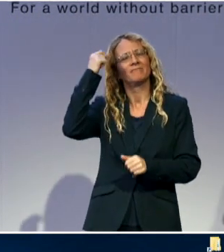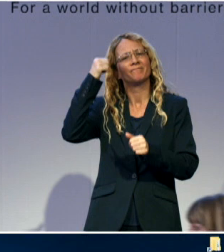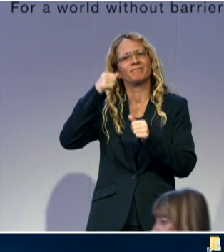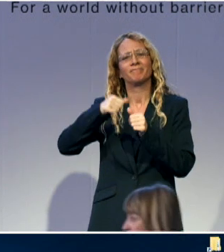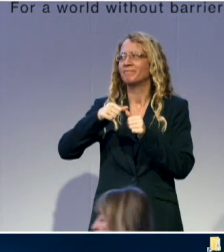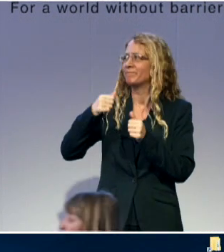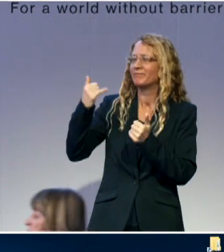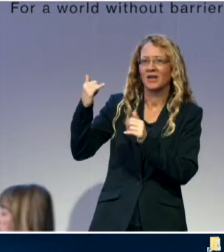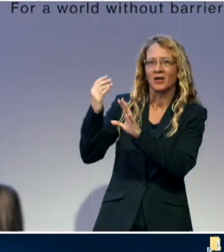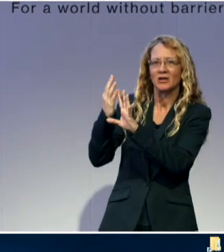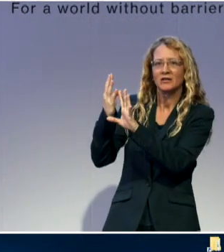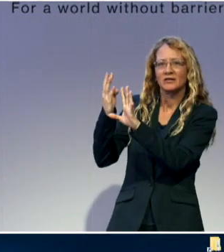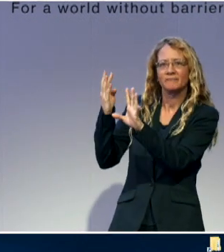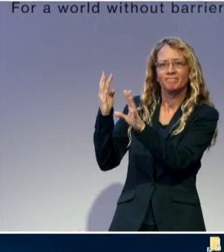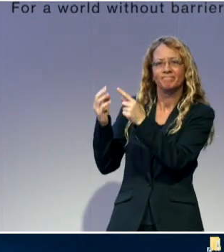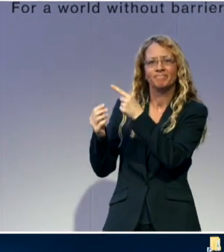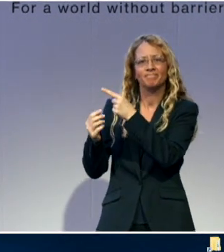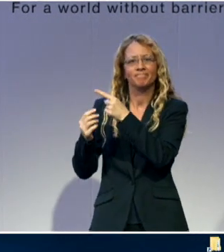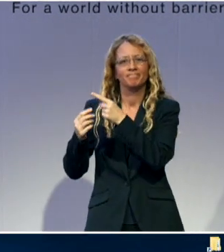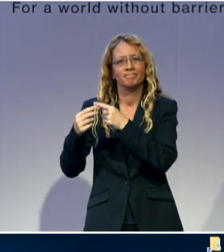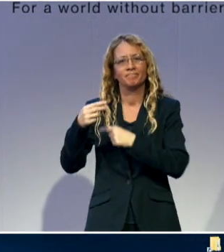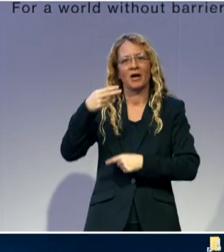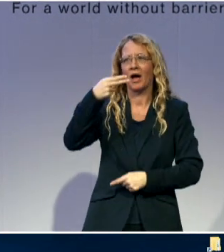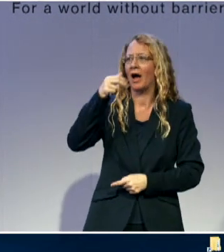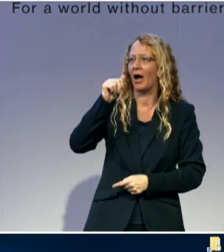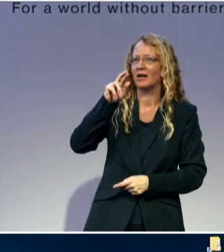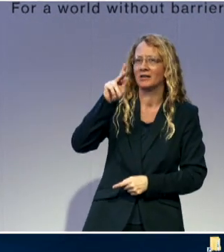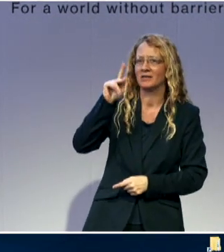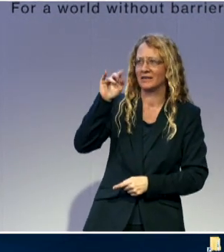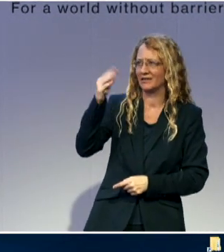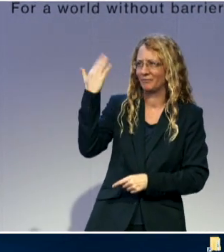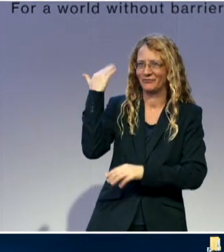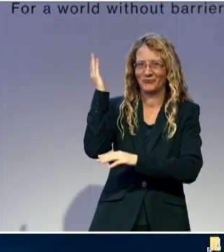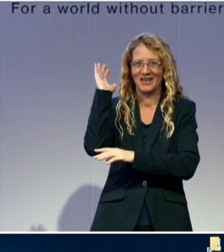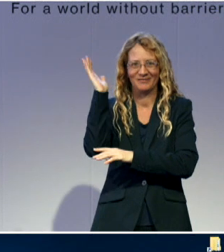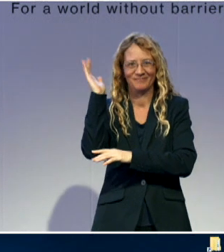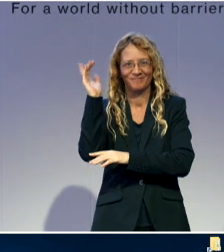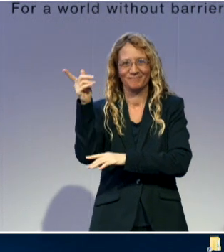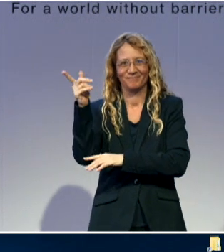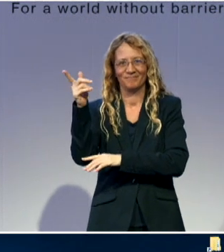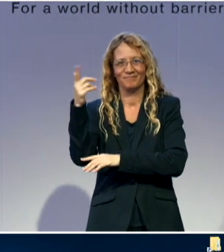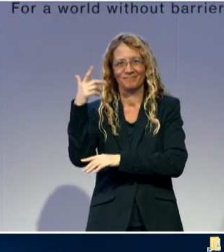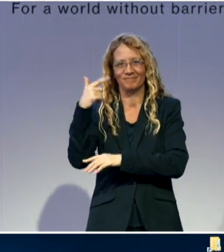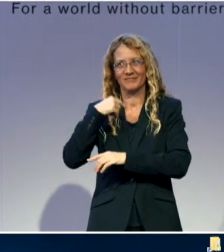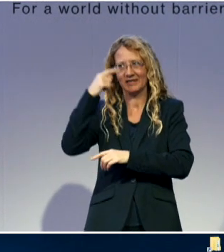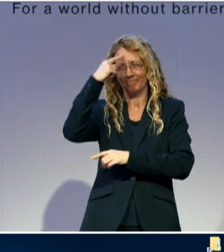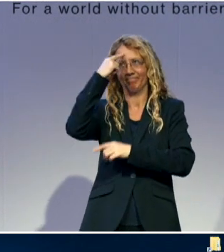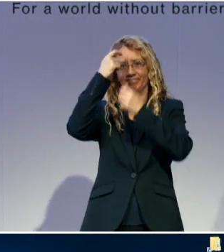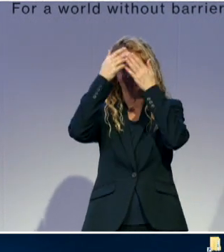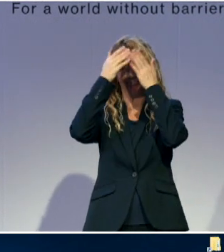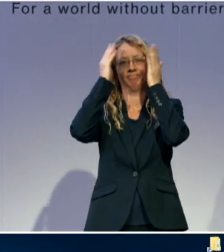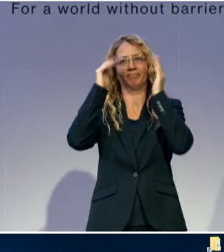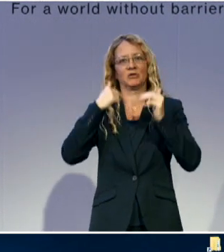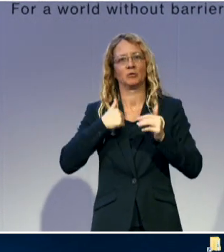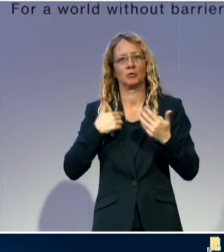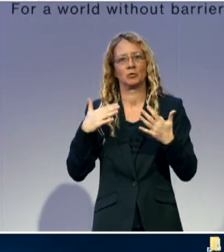Senator Harkin, you were talking about the attitudinal changes, and I remember one of the reasons I fell in love with my husband is he